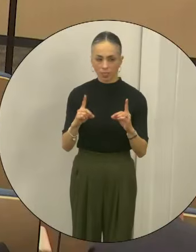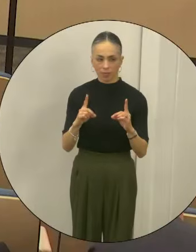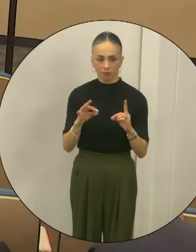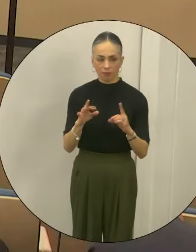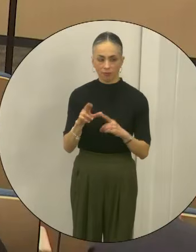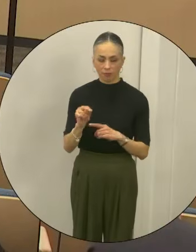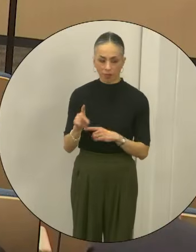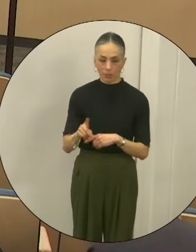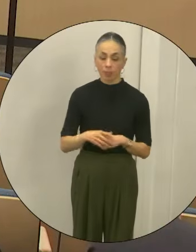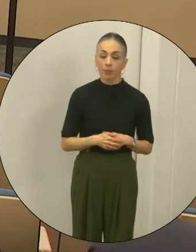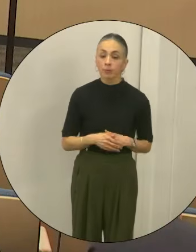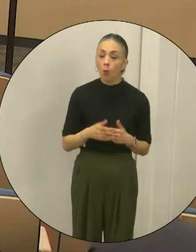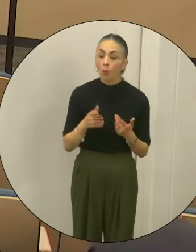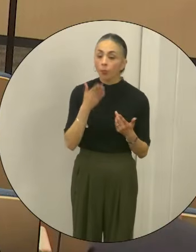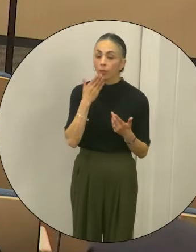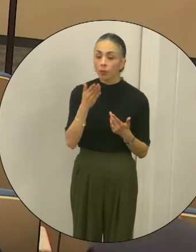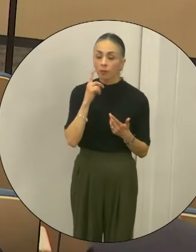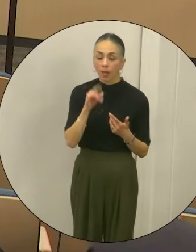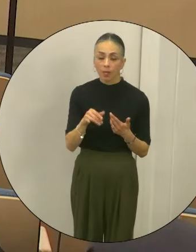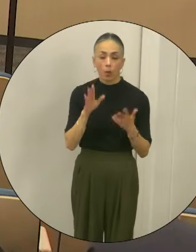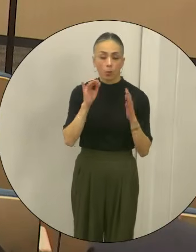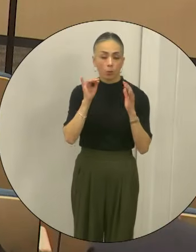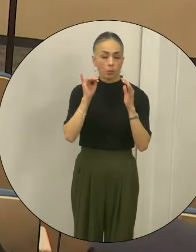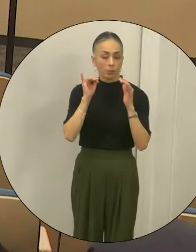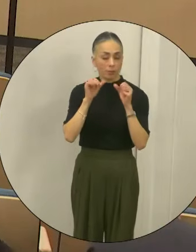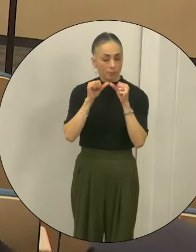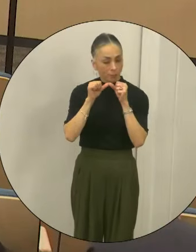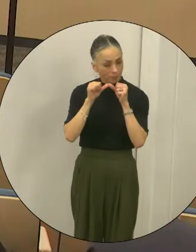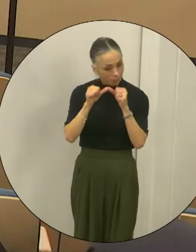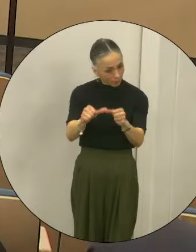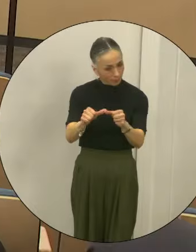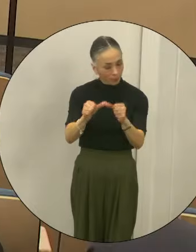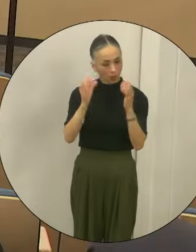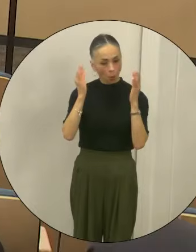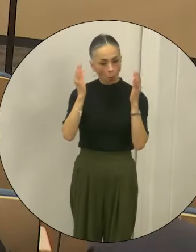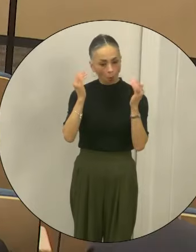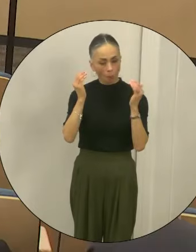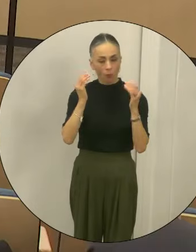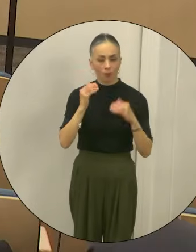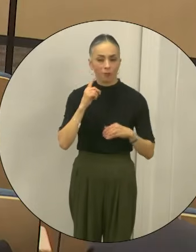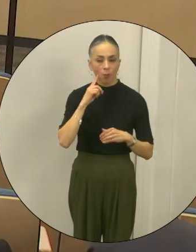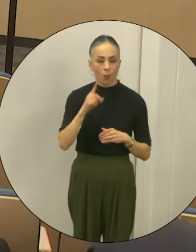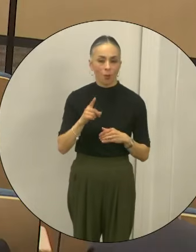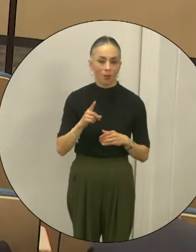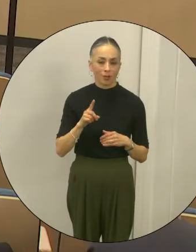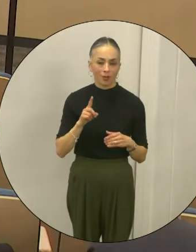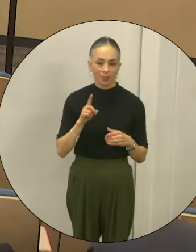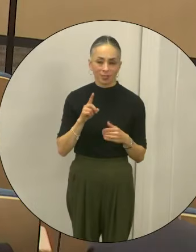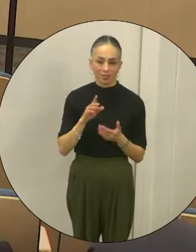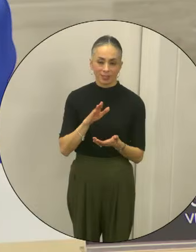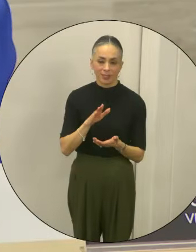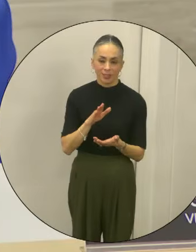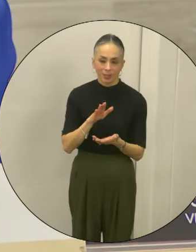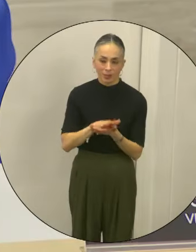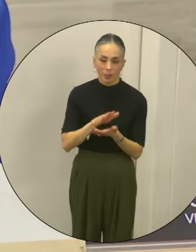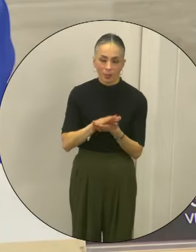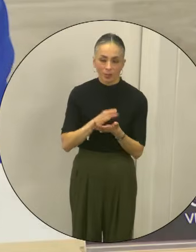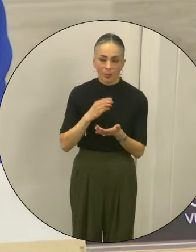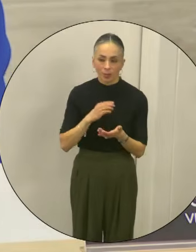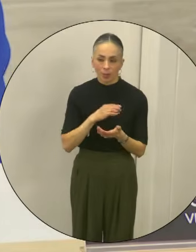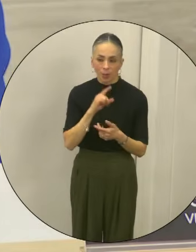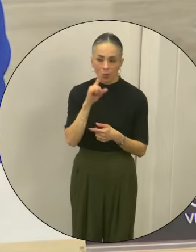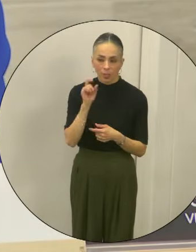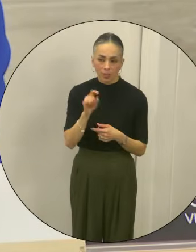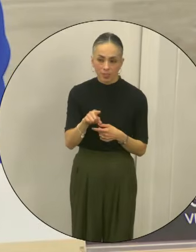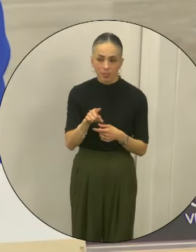Thank you for that. And so I'm going to stay hopeful for the Commission on School Funding to be able to get that. My question